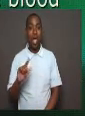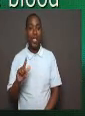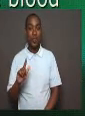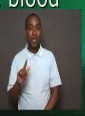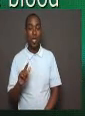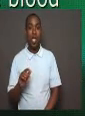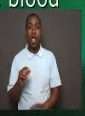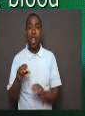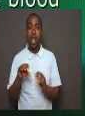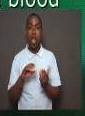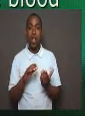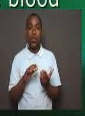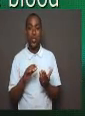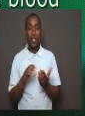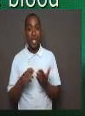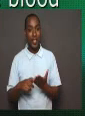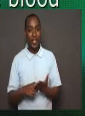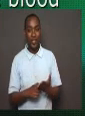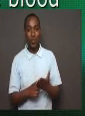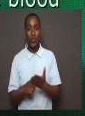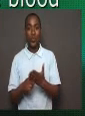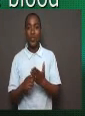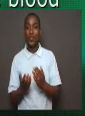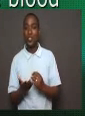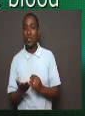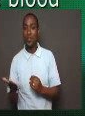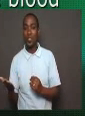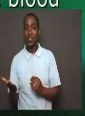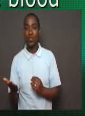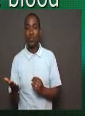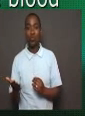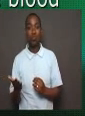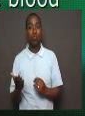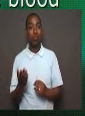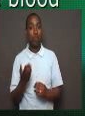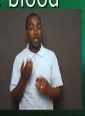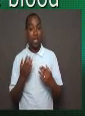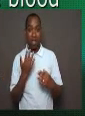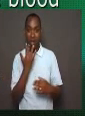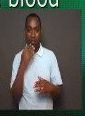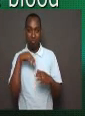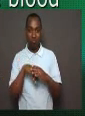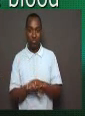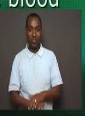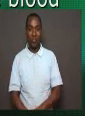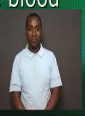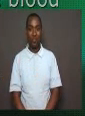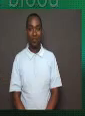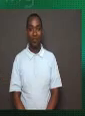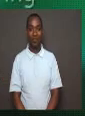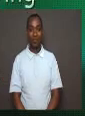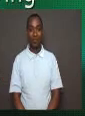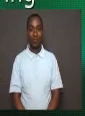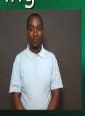Plasma is the liquid that transports substances within the blood.